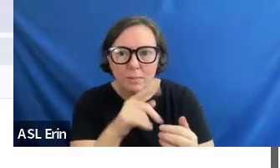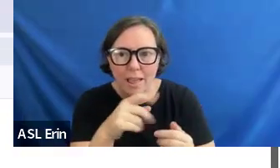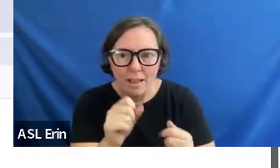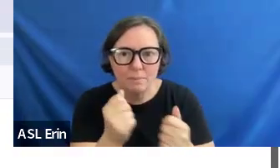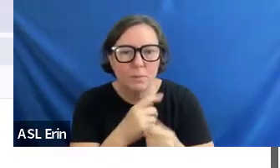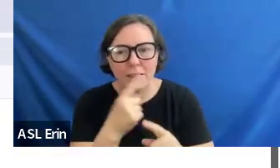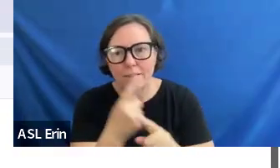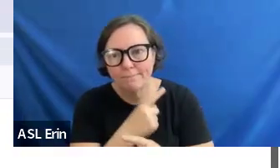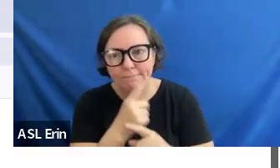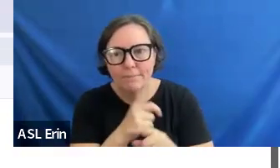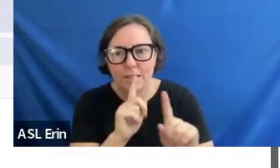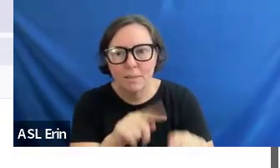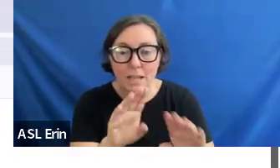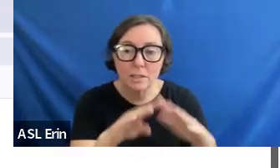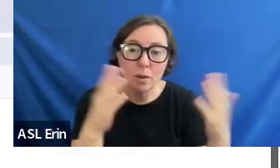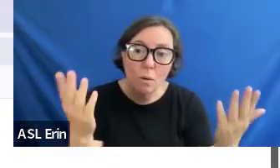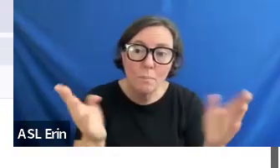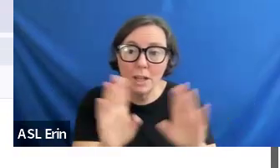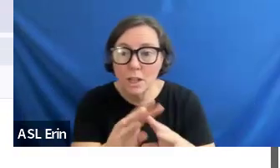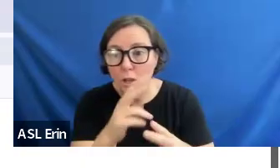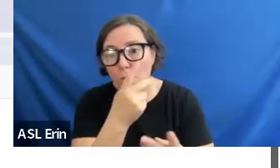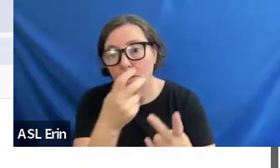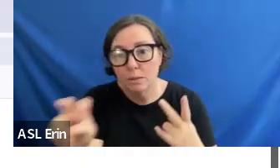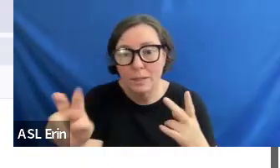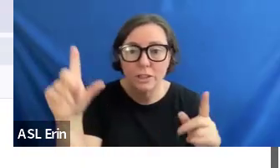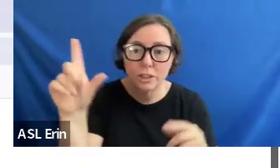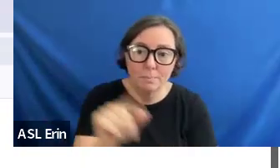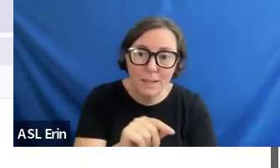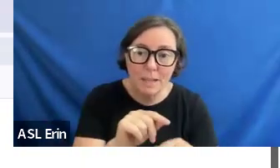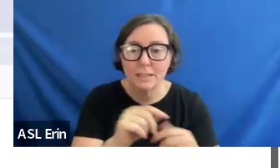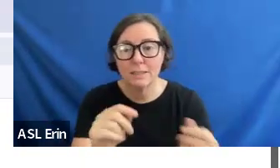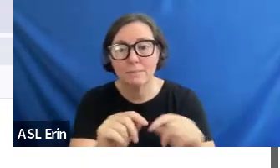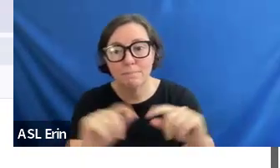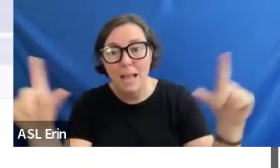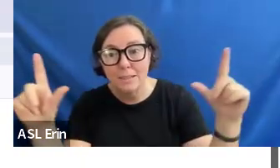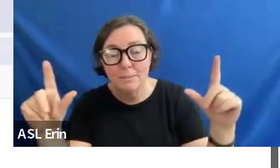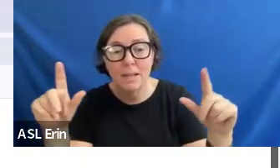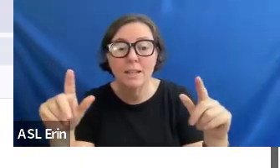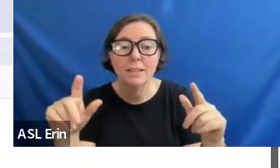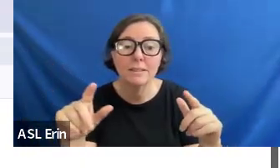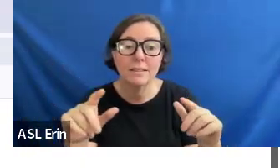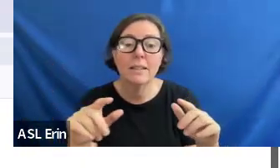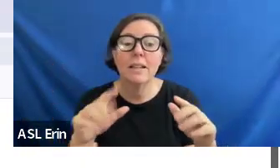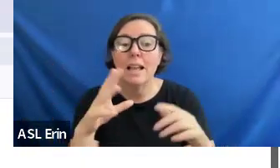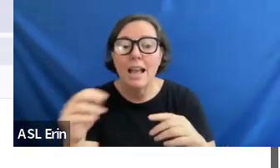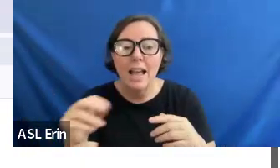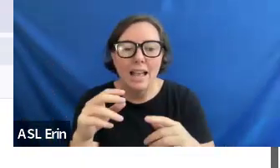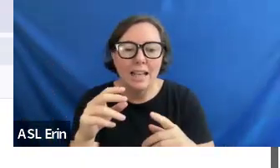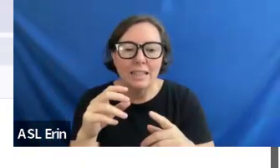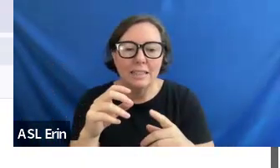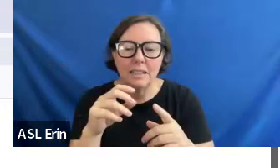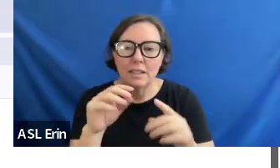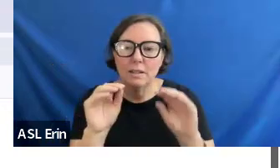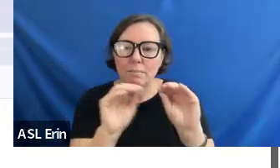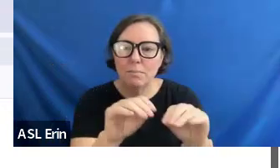like Open, Close, Switch to, Minimize, Maximize, and Restore, and snap windows to specific spot on